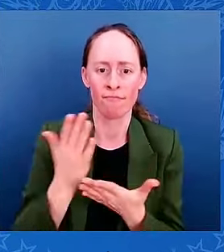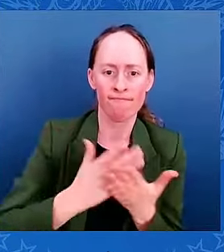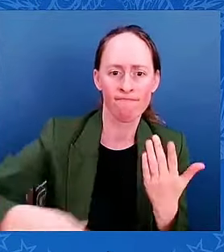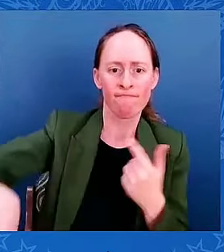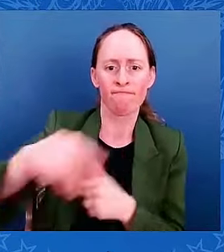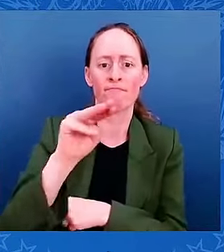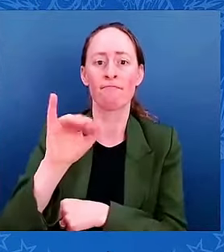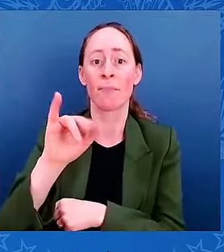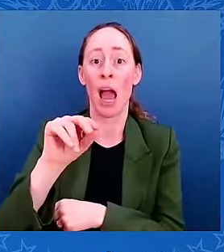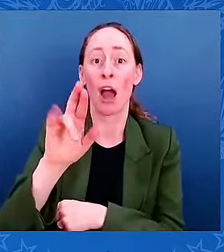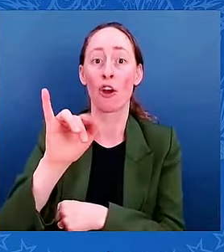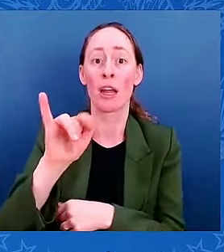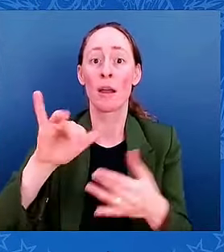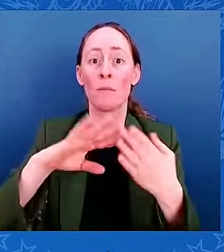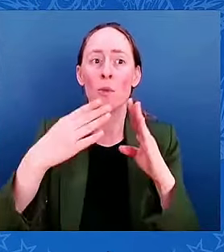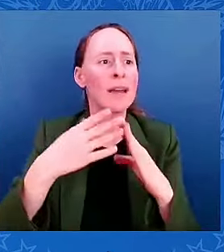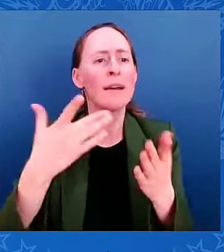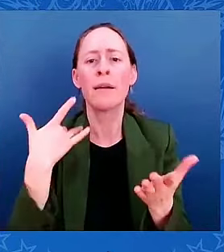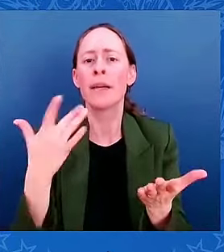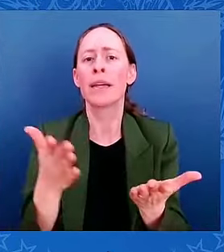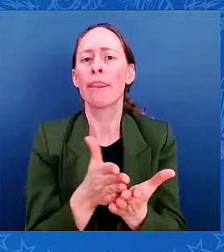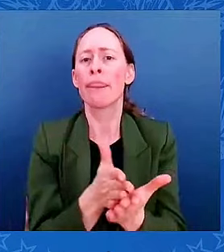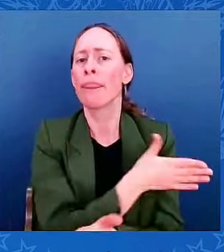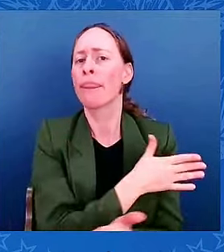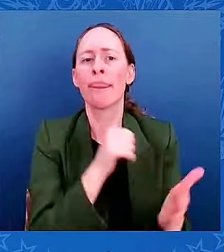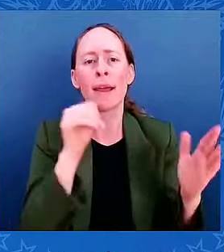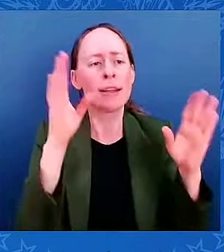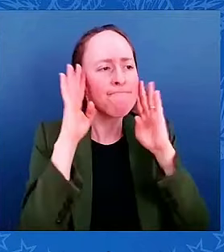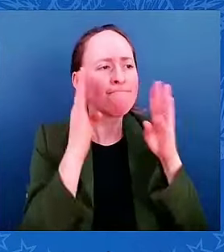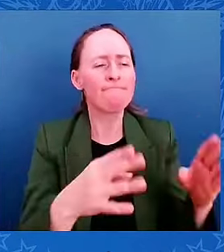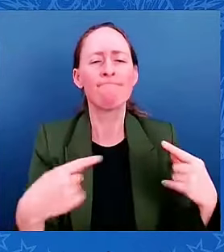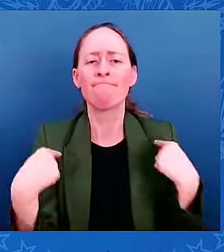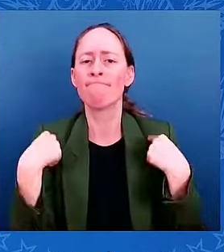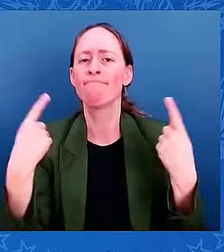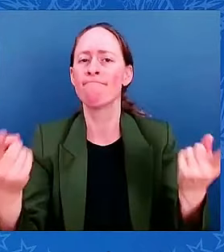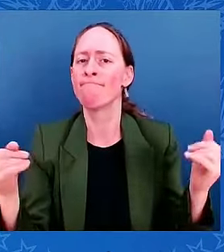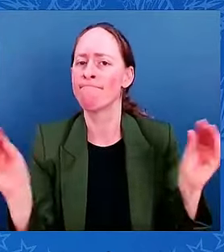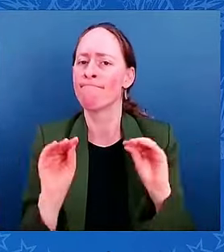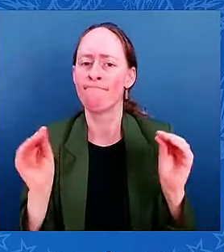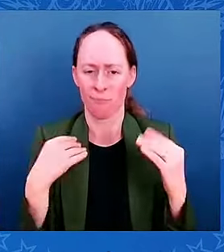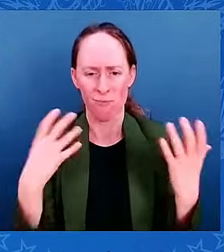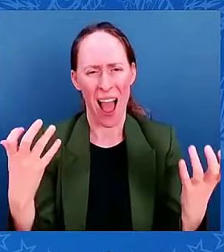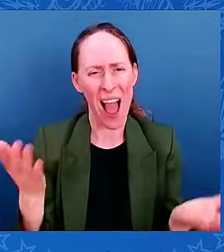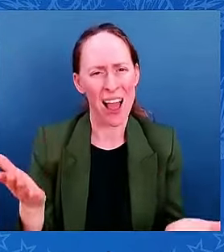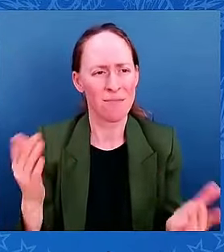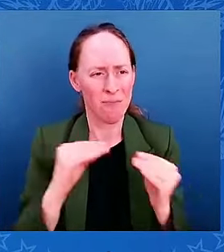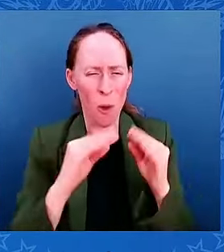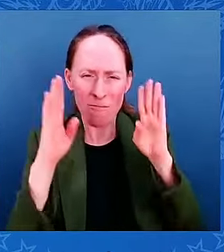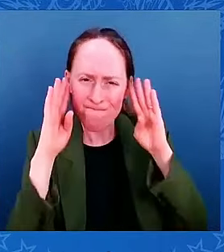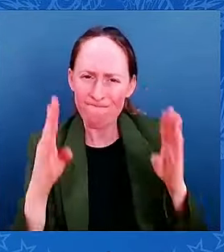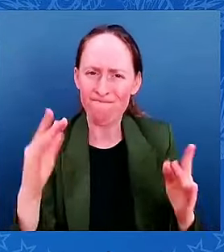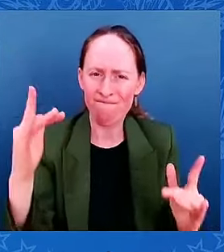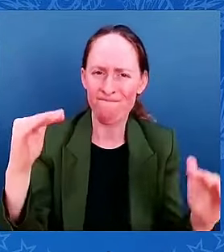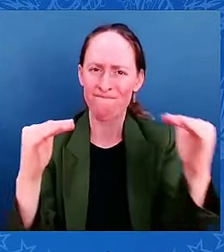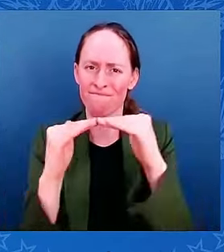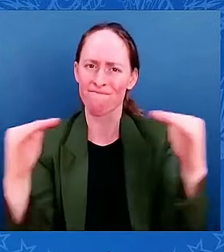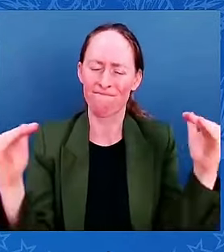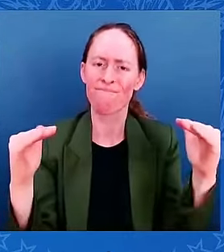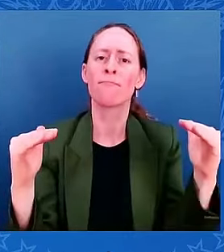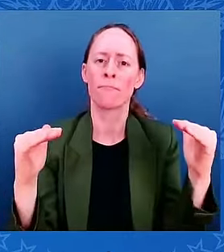at a job. That means elevating the best practices to prevent discrimination and bias in hiring, protect the safety of workers. It all